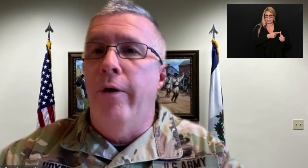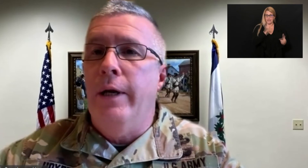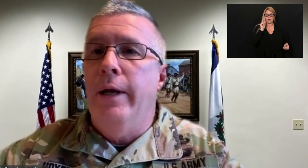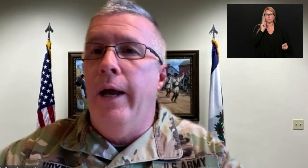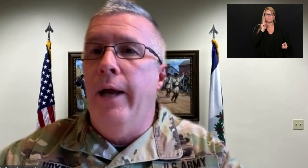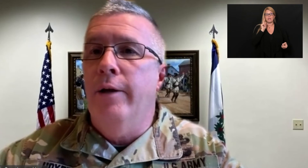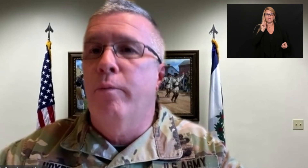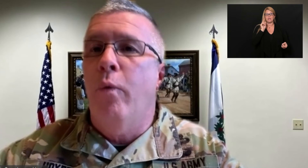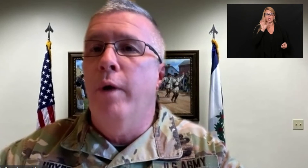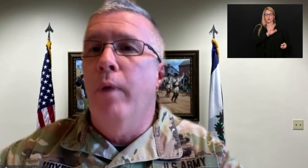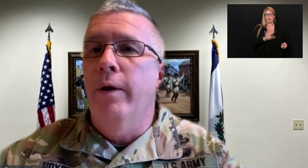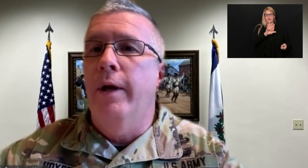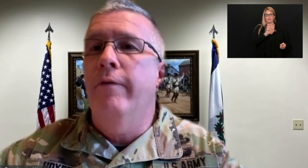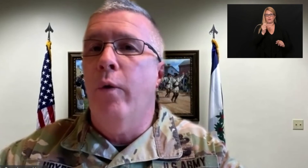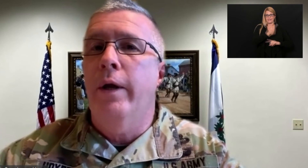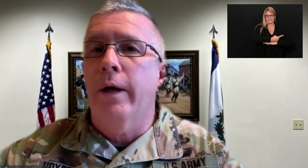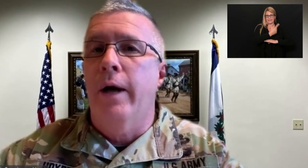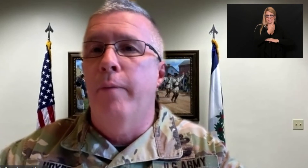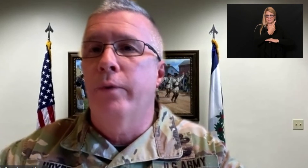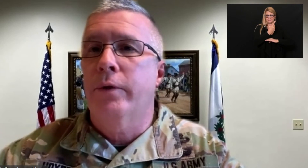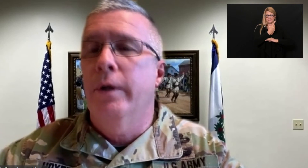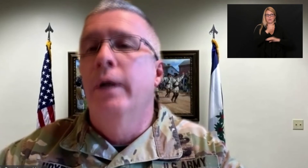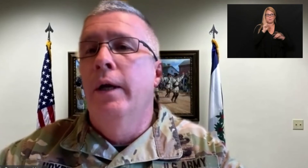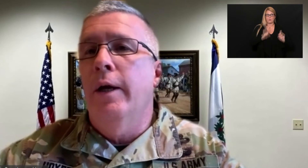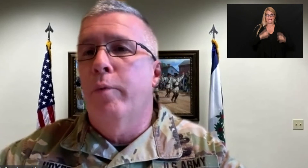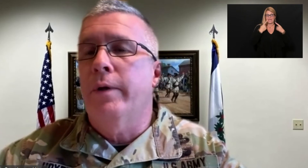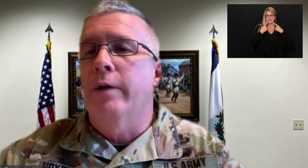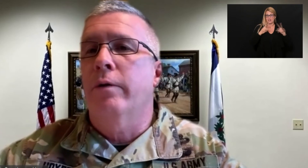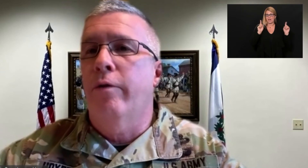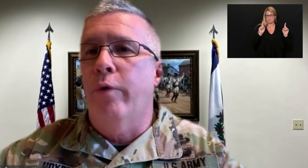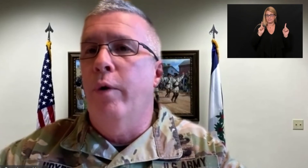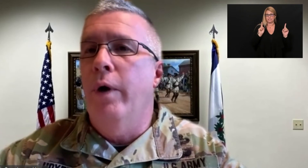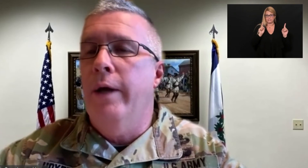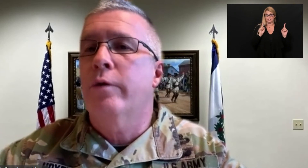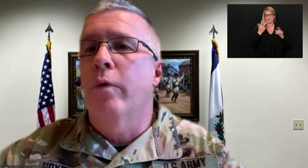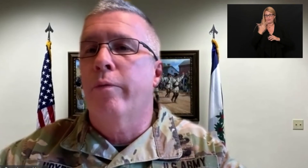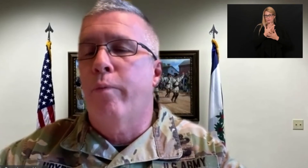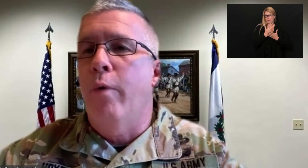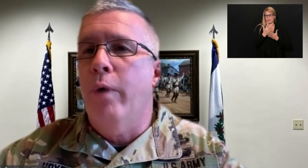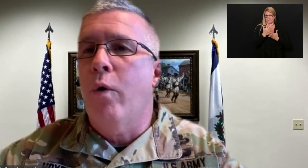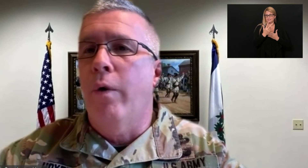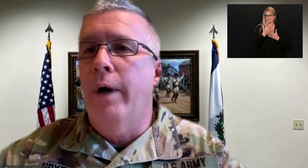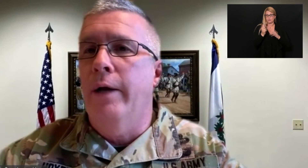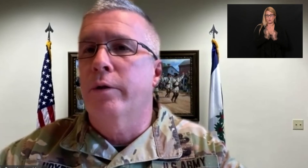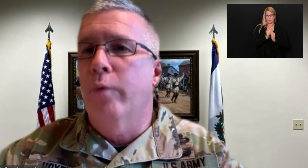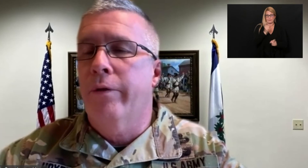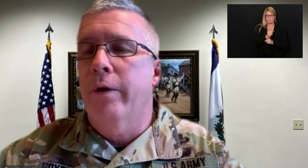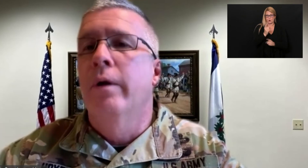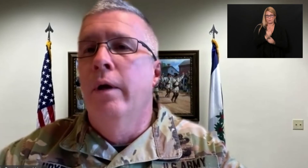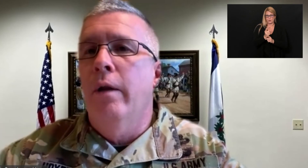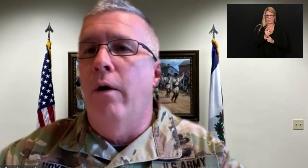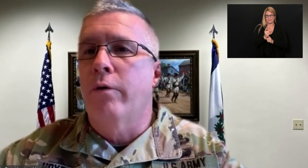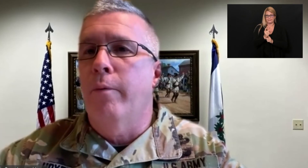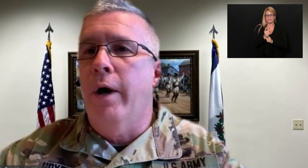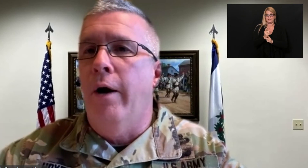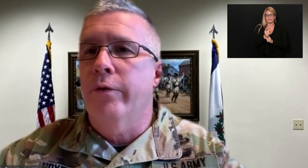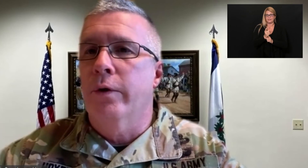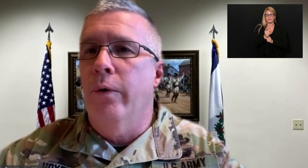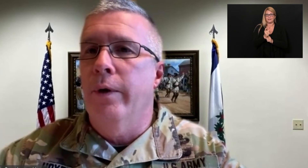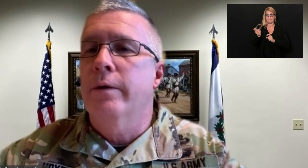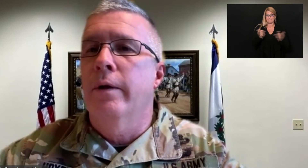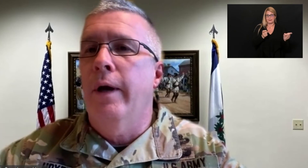than 30 days, but we believe that we can accomplish it in potentially 3 weeks with appropriate coordination with the long-term